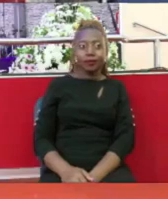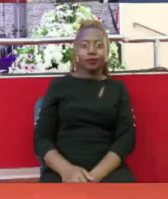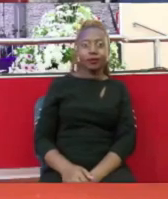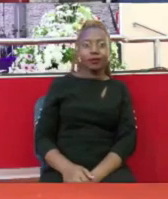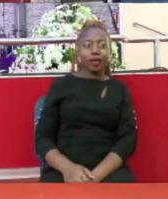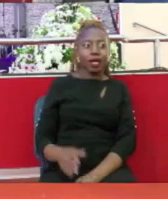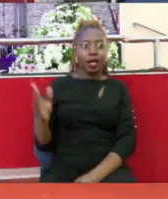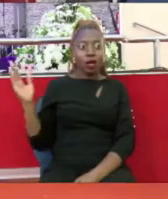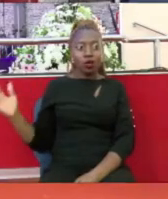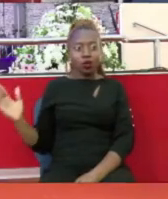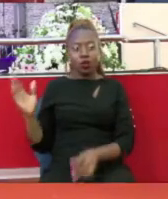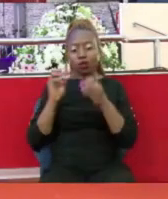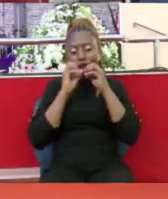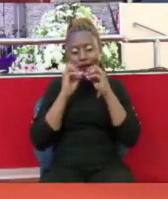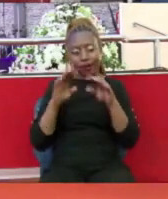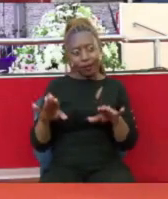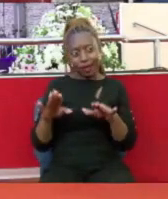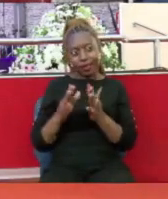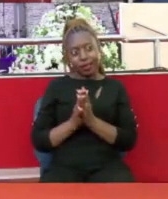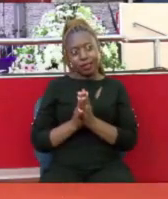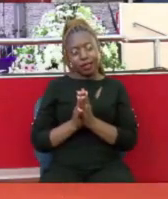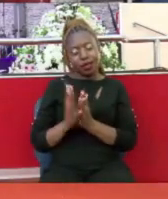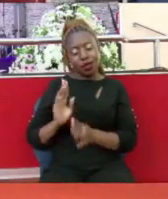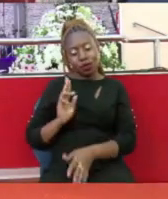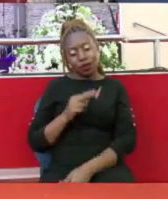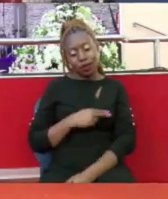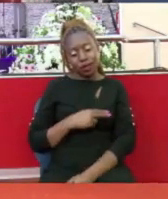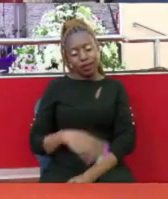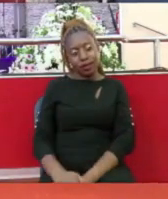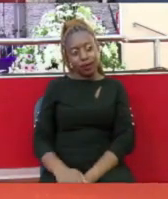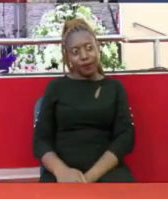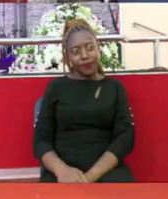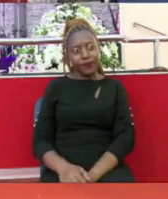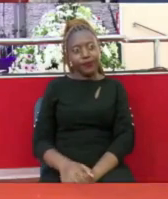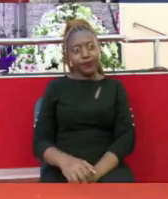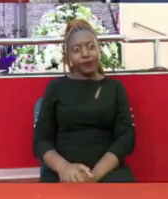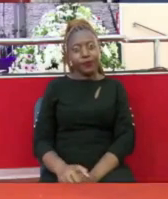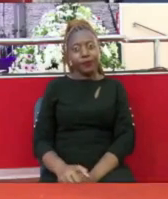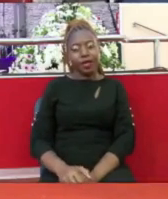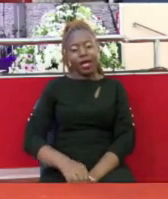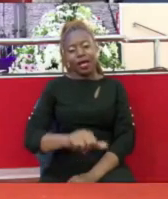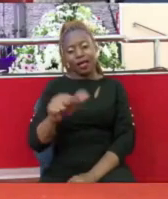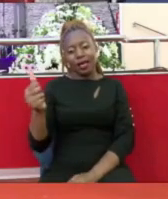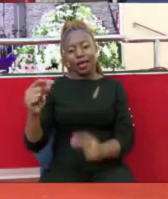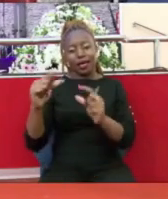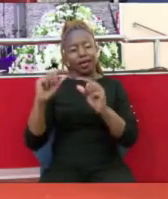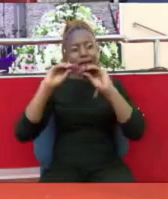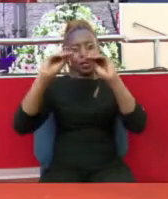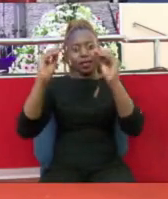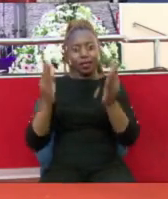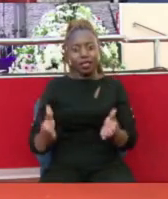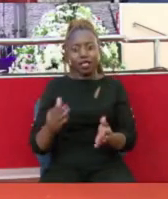this school, you have been there for us. Pamoja na mke wako umekuwa baraka sana tangia nilipoingia hapa. And the rest of the teachers whom I have not